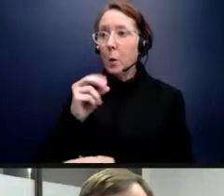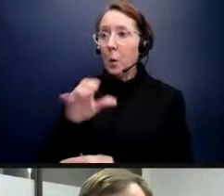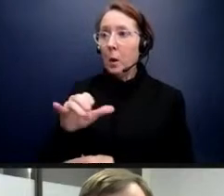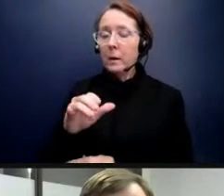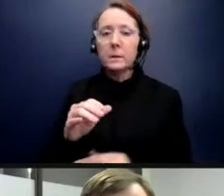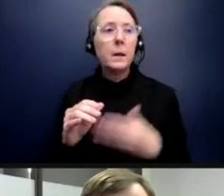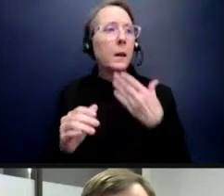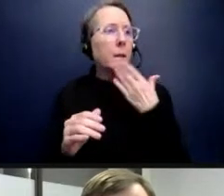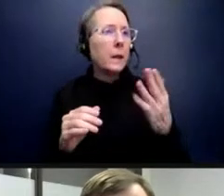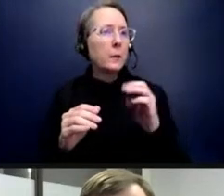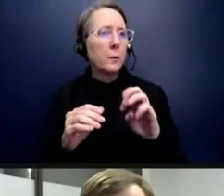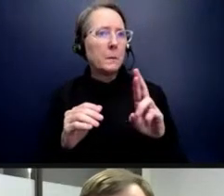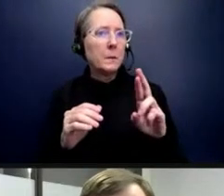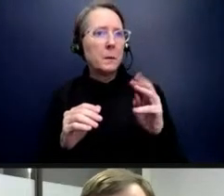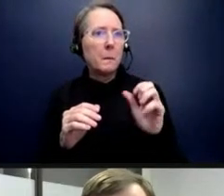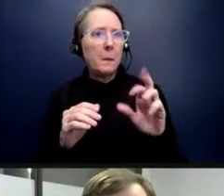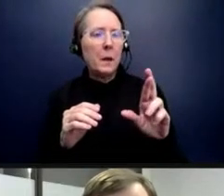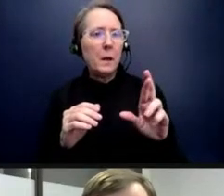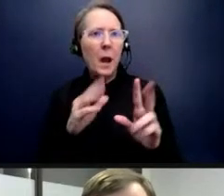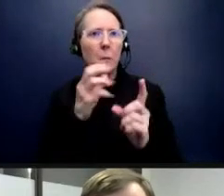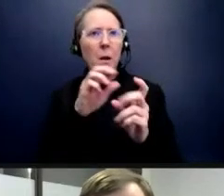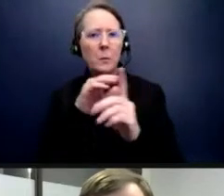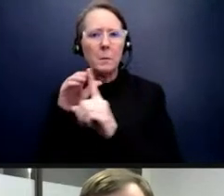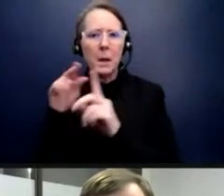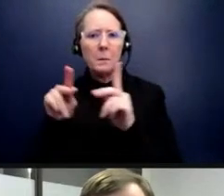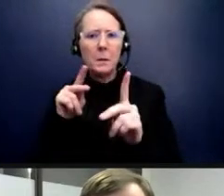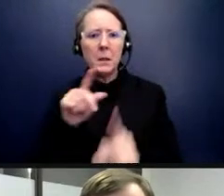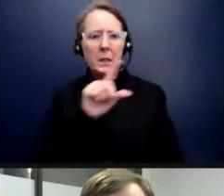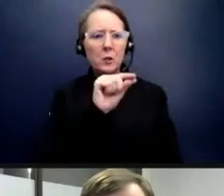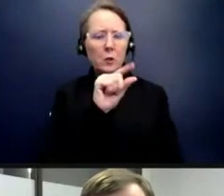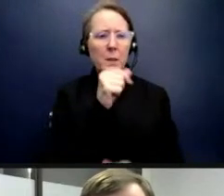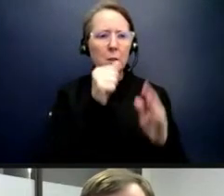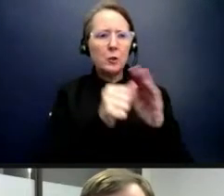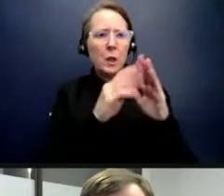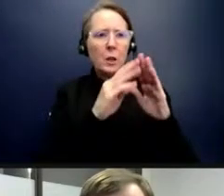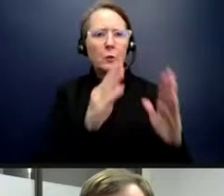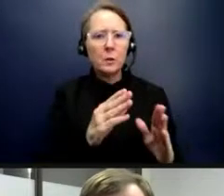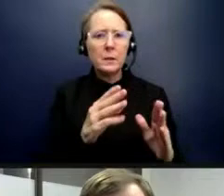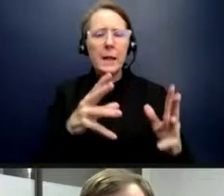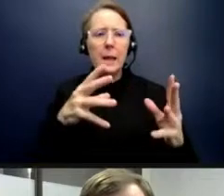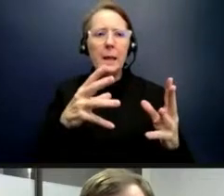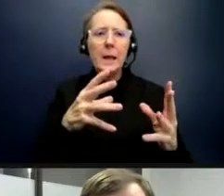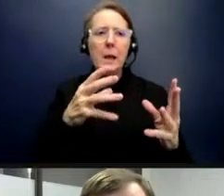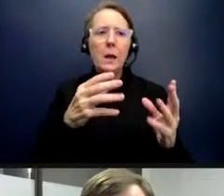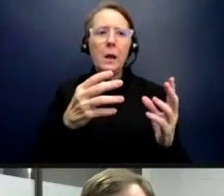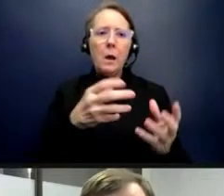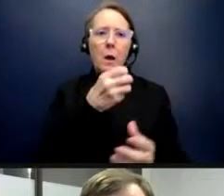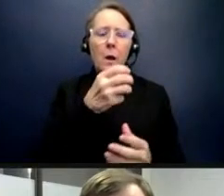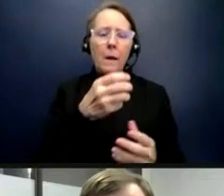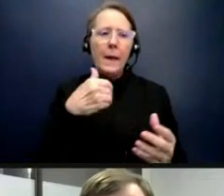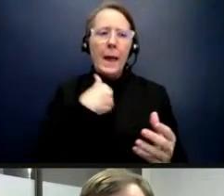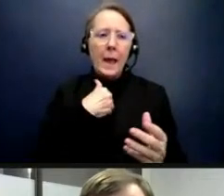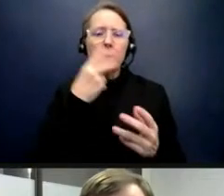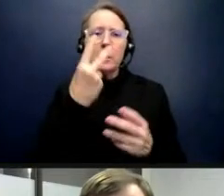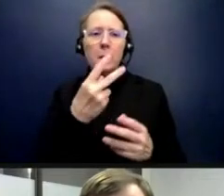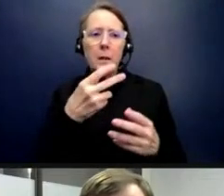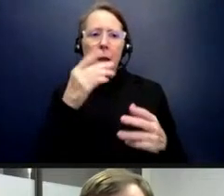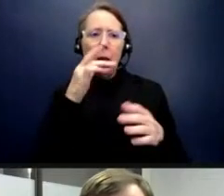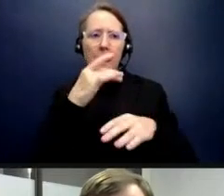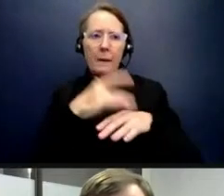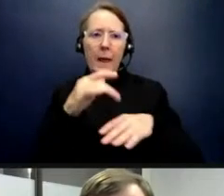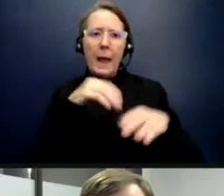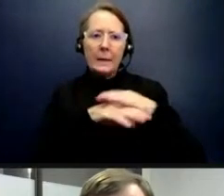Thank you, Mr. Mayor. But as a reminder for folks, it's 20 shelters that hold 2 people each. So it's for 40 people. That's just an important point to